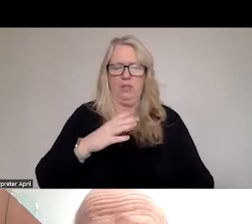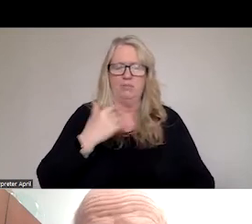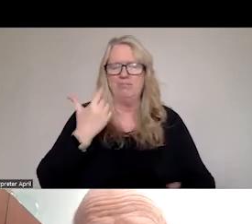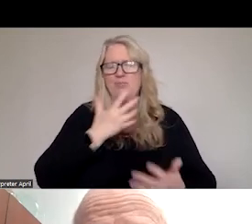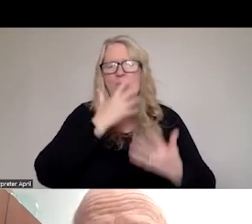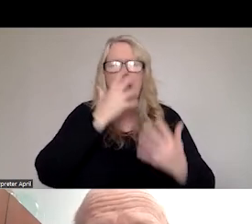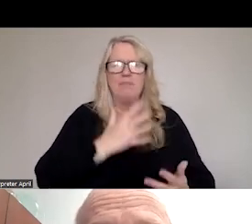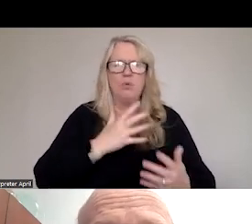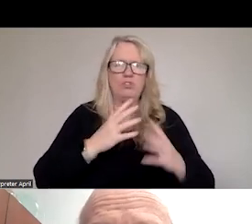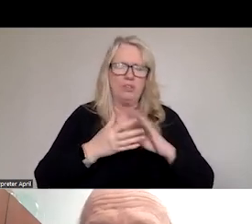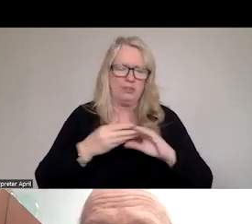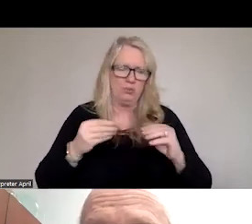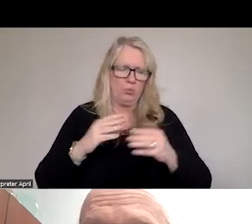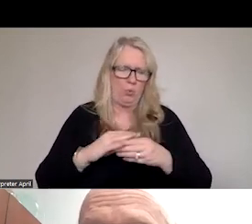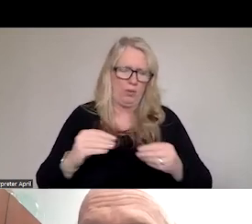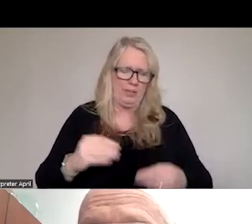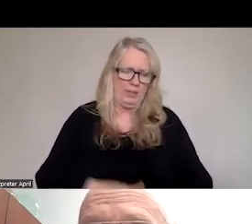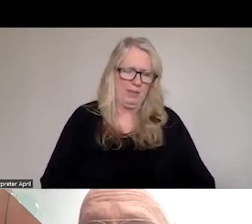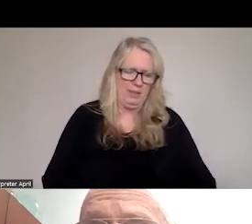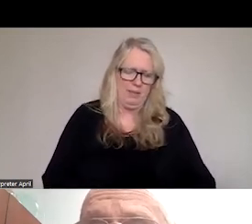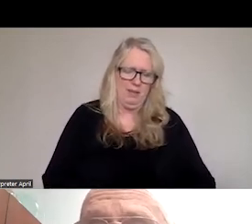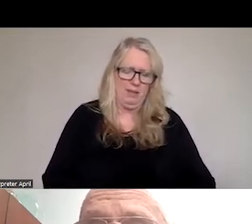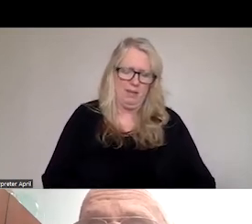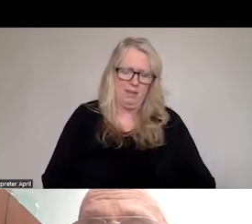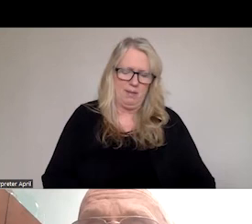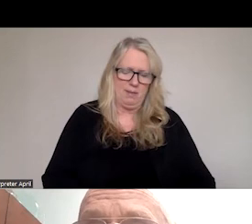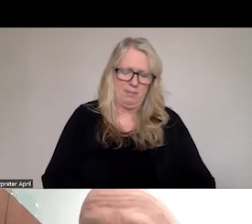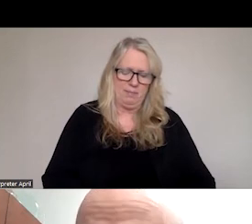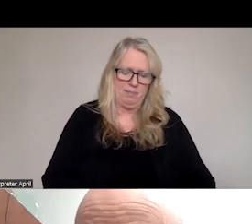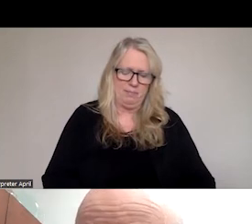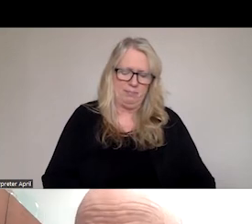unfortunate story regarding a